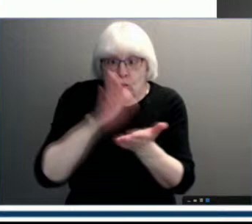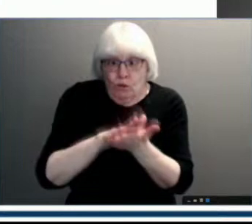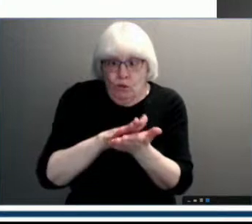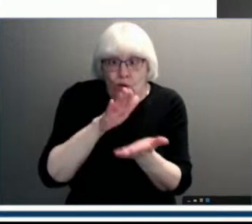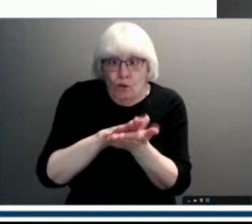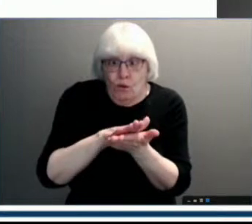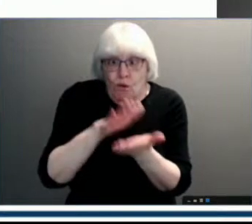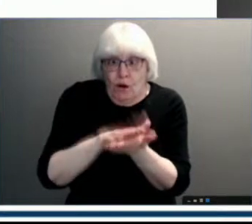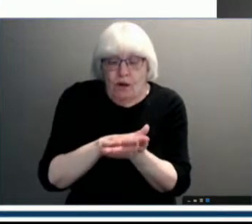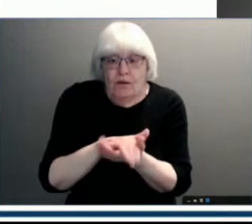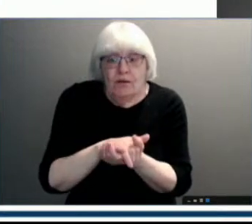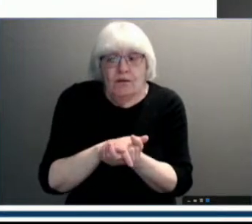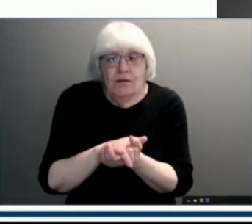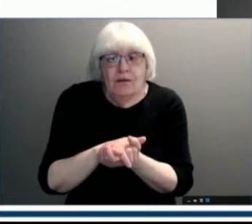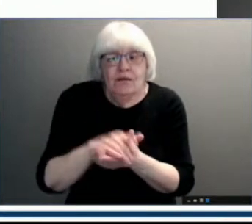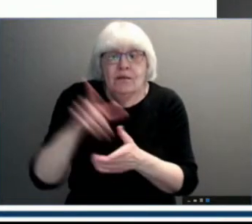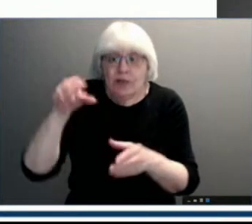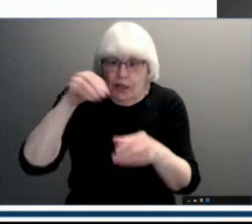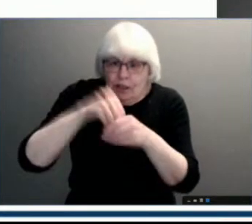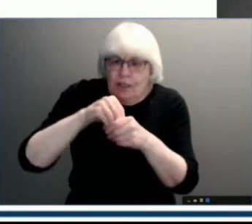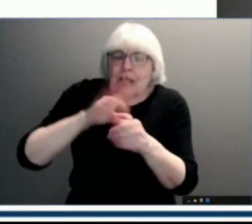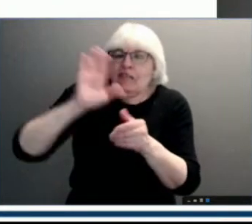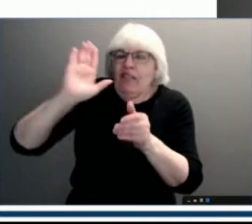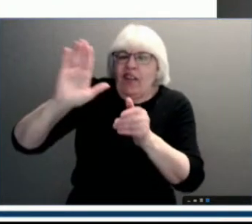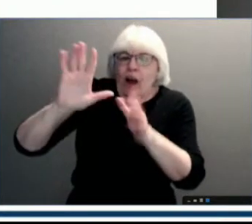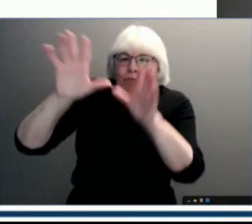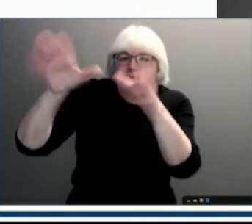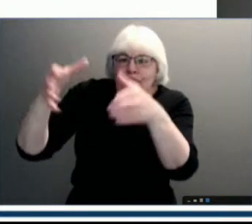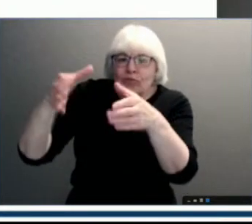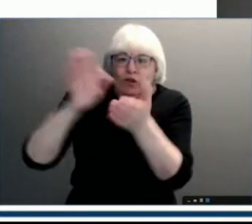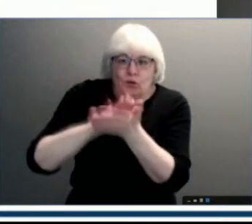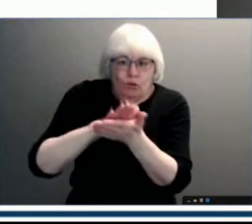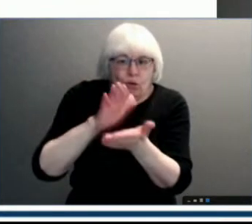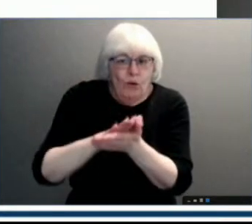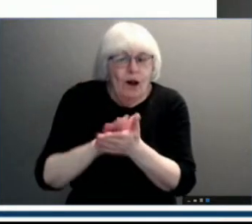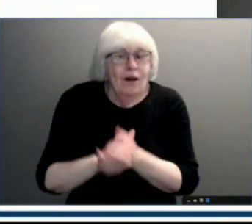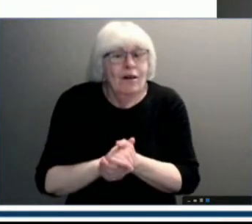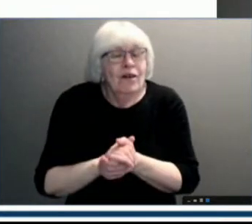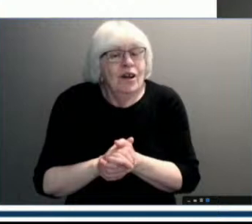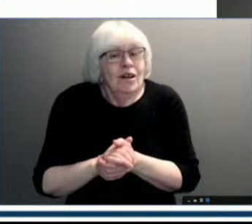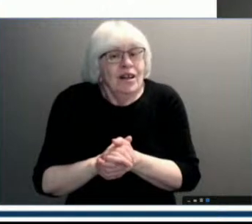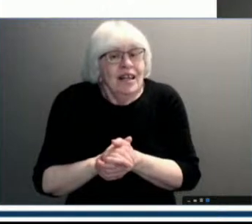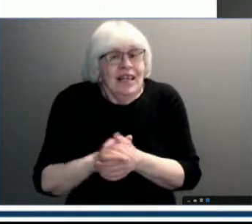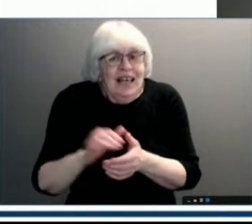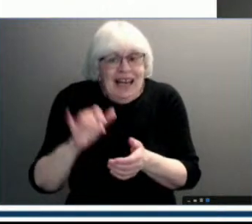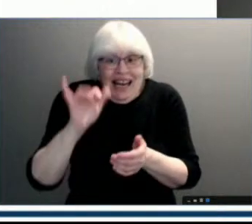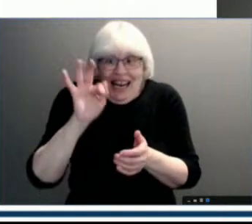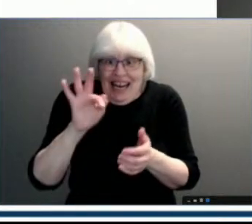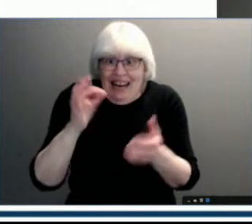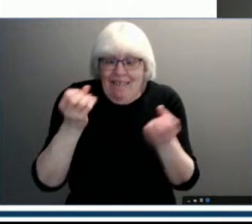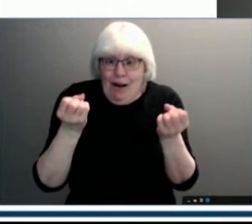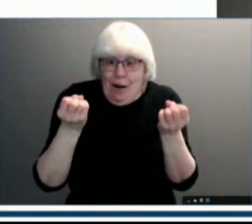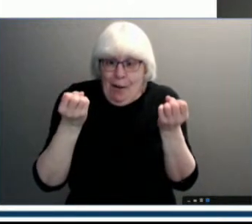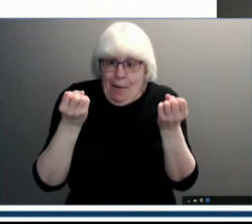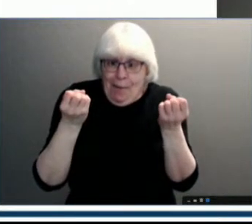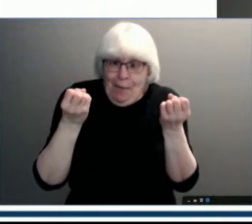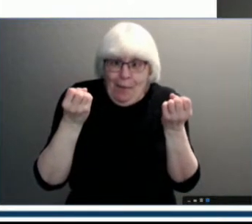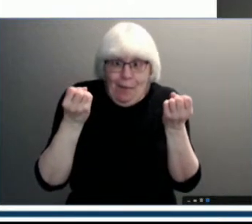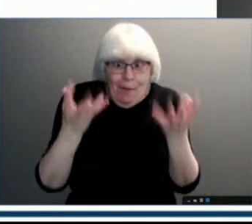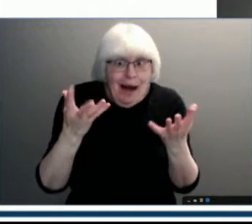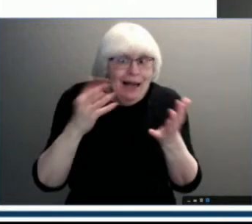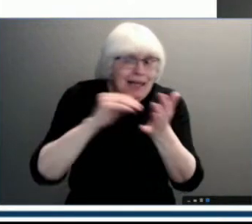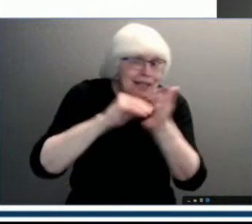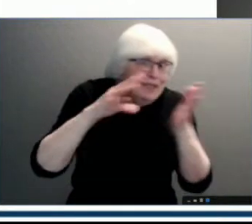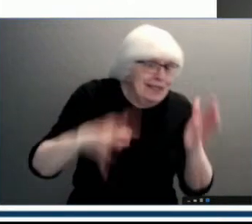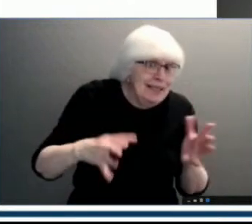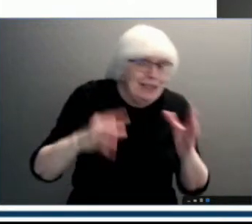school, when it becomes no longer feasible if there's large numbers of either teachers or students who are having to